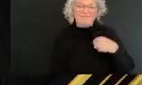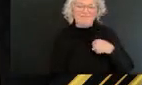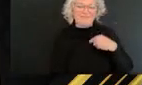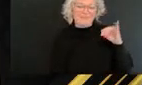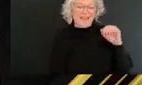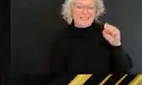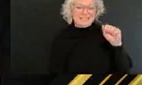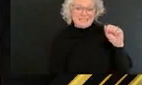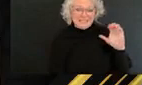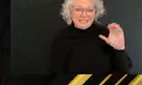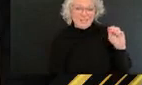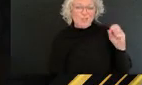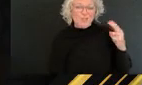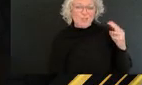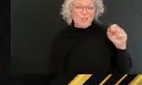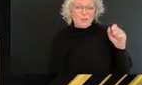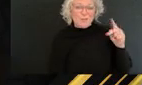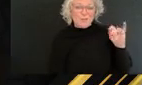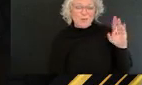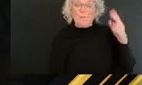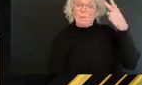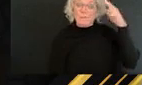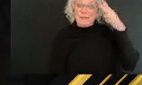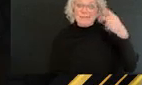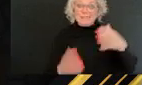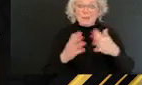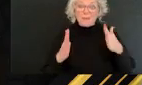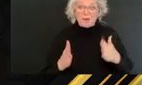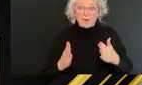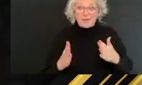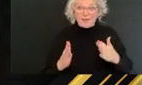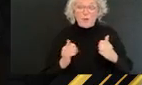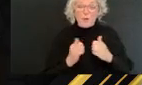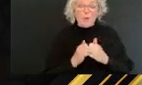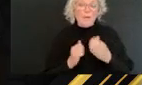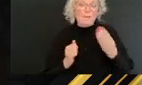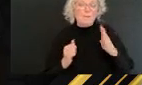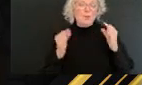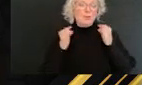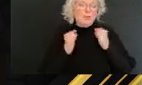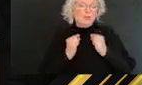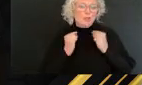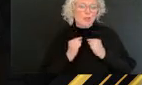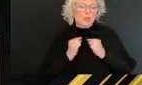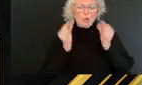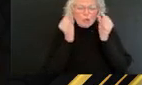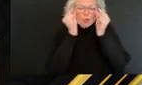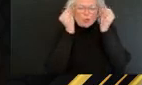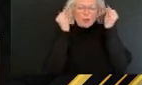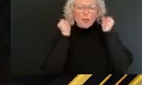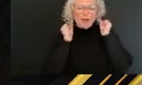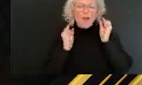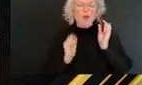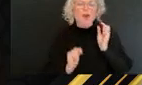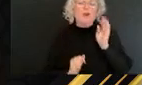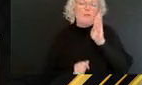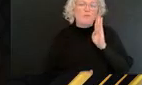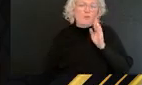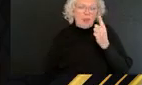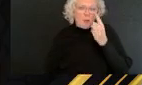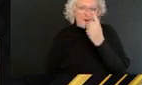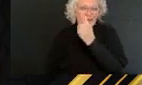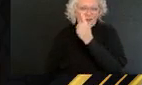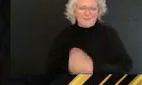Hi, I'm Isaac Shapiro. I'm a Mexican American with a blue-collared shirt, short hair, and brown